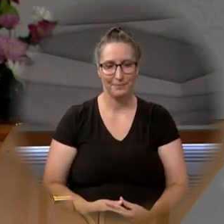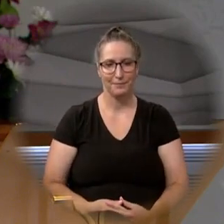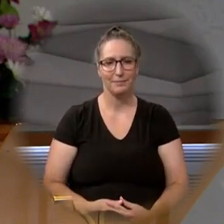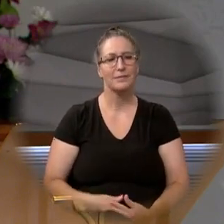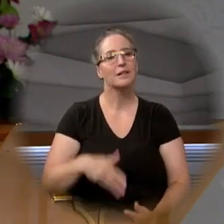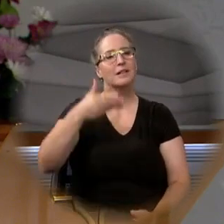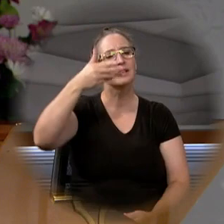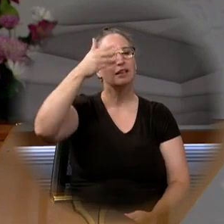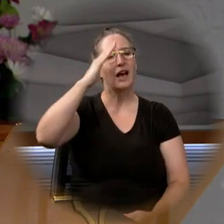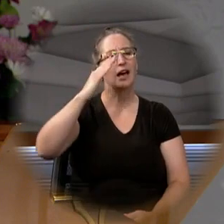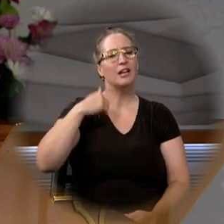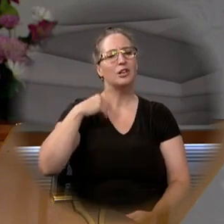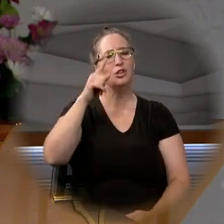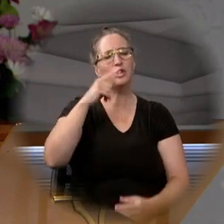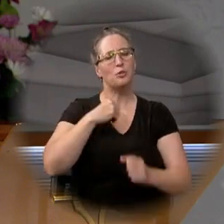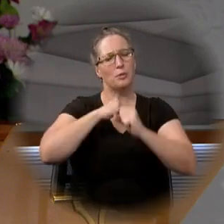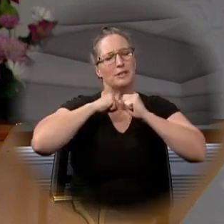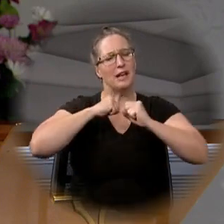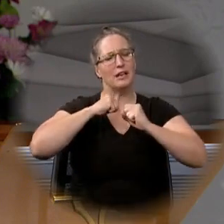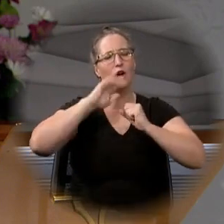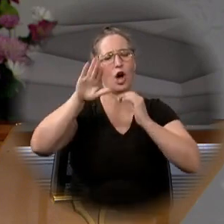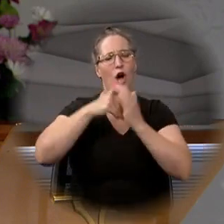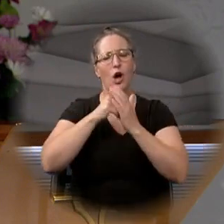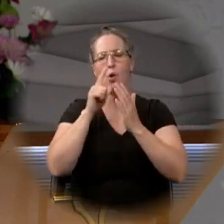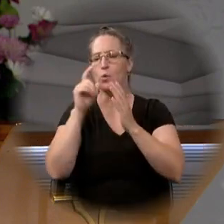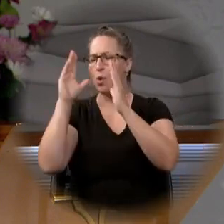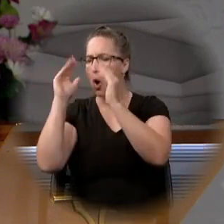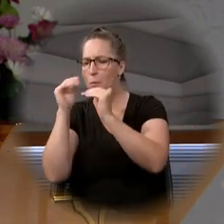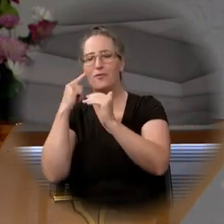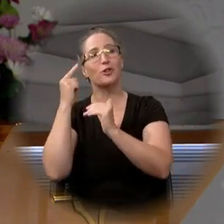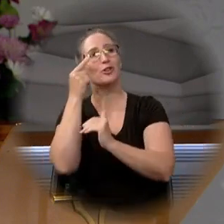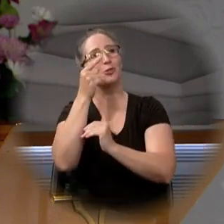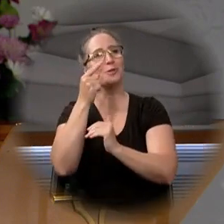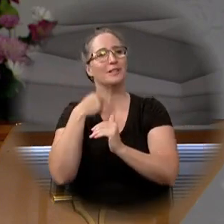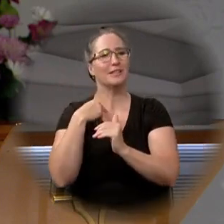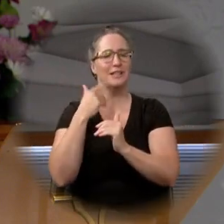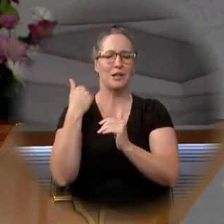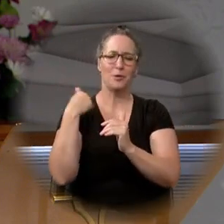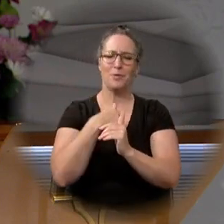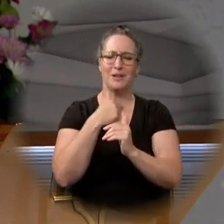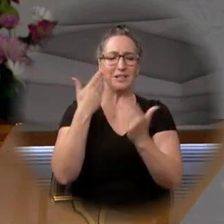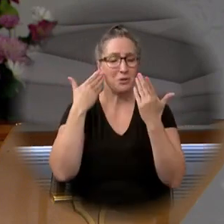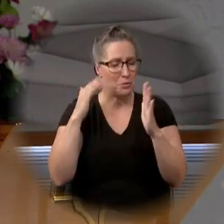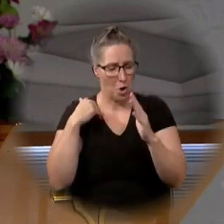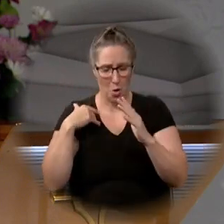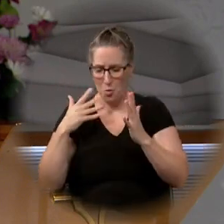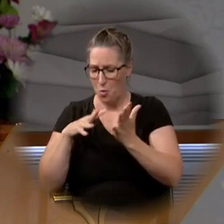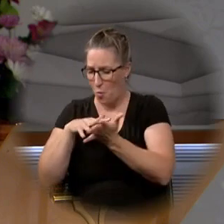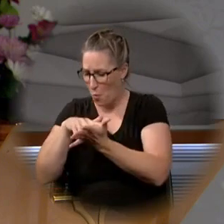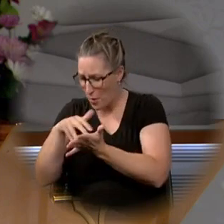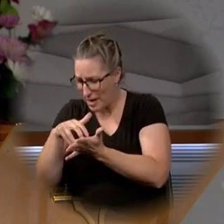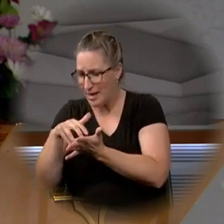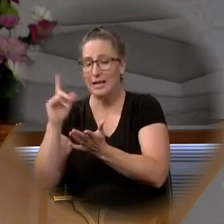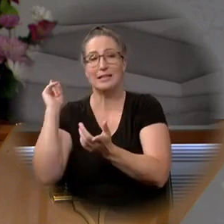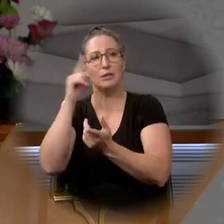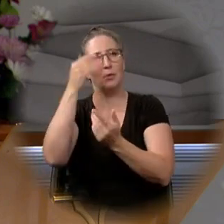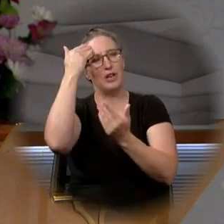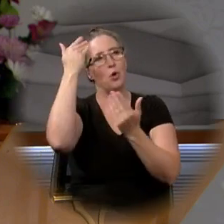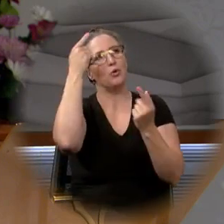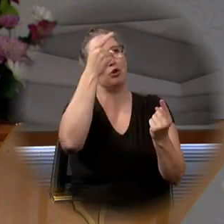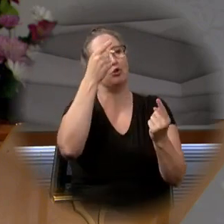O God, protector of those who hope in you, without whom nothing has firm foundation, nothing is